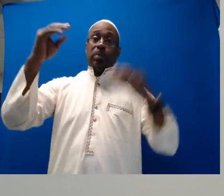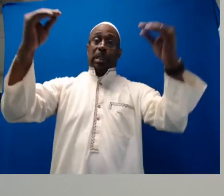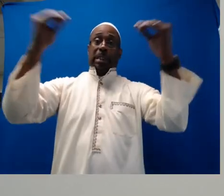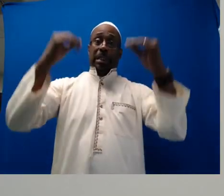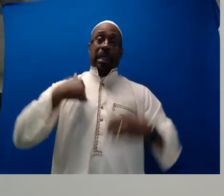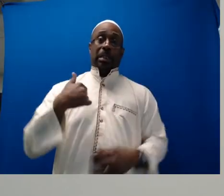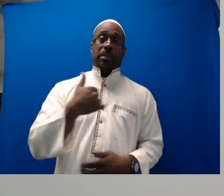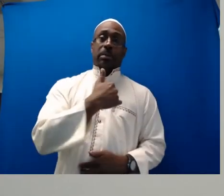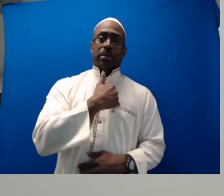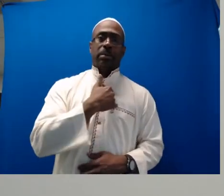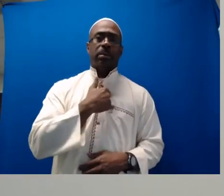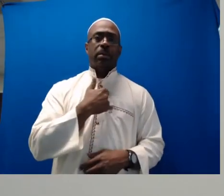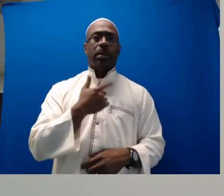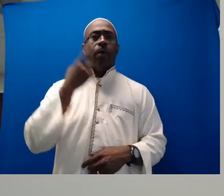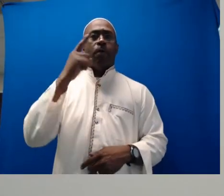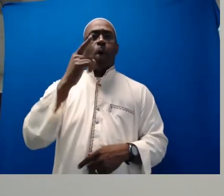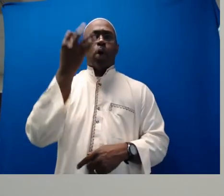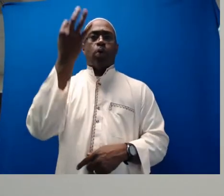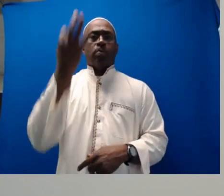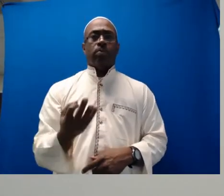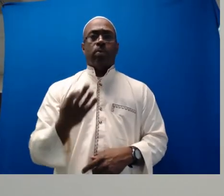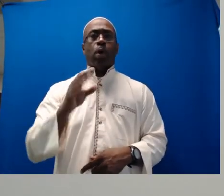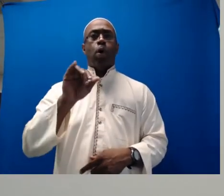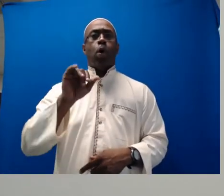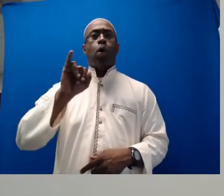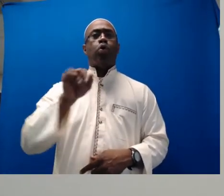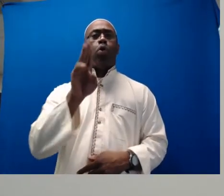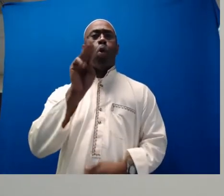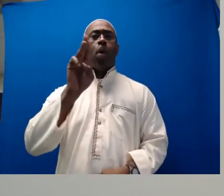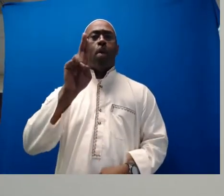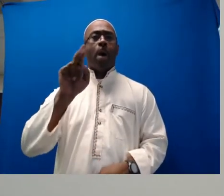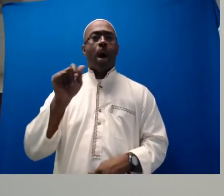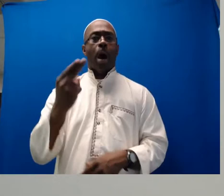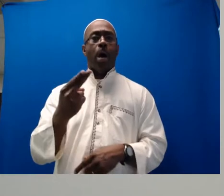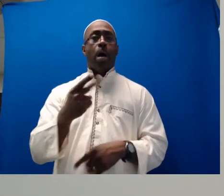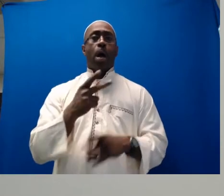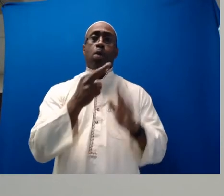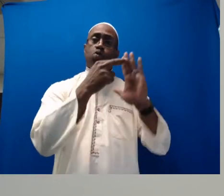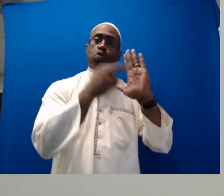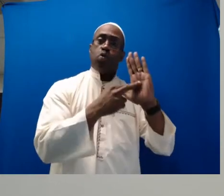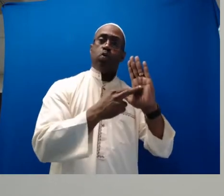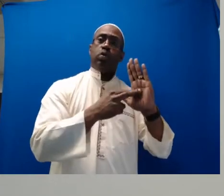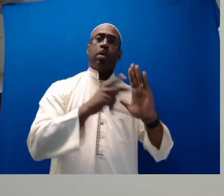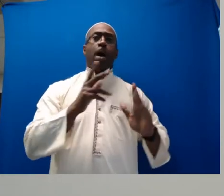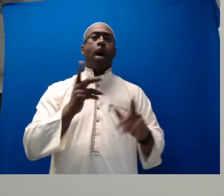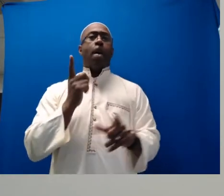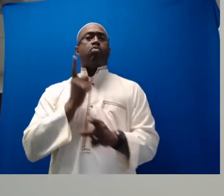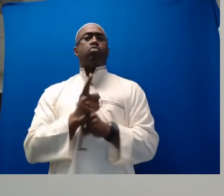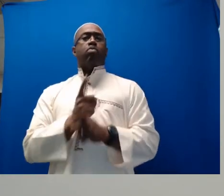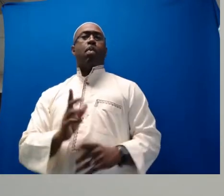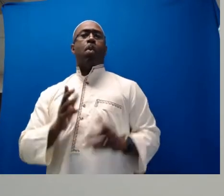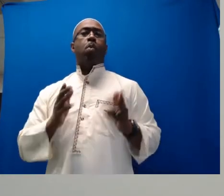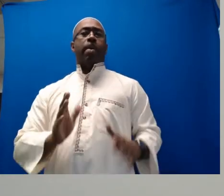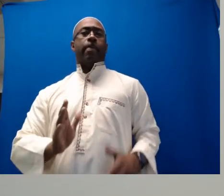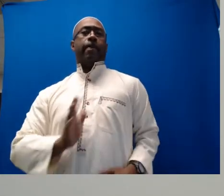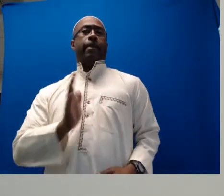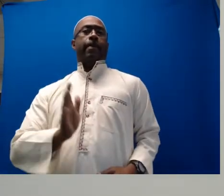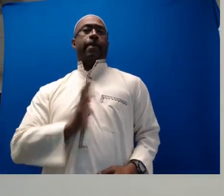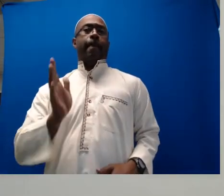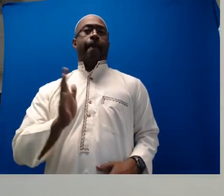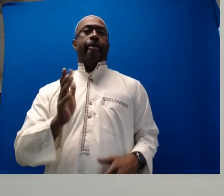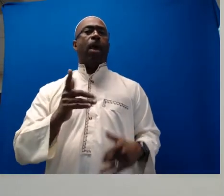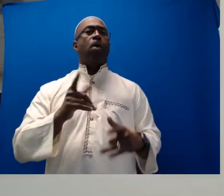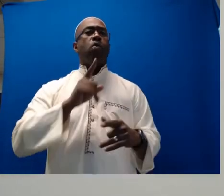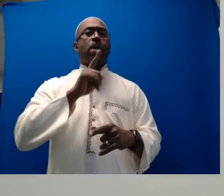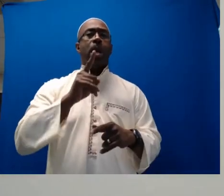us that for the Jumu'ah, that there are rules and there are etiquettes, and His Prophet Sallallahu Alaihi Wasallam further